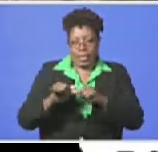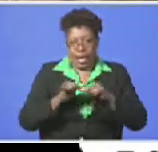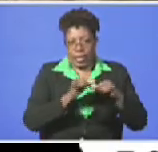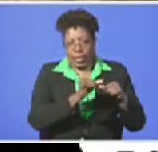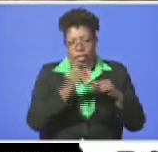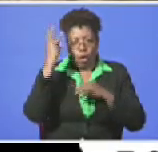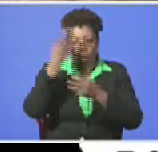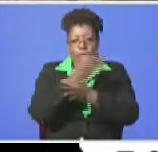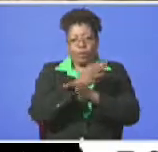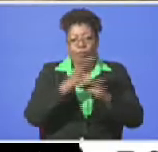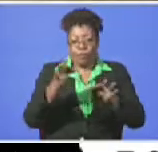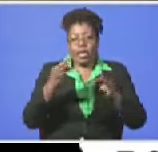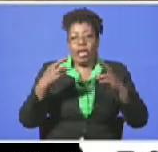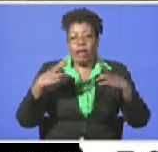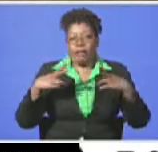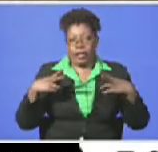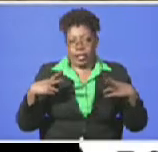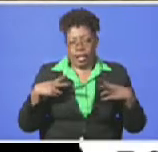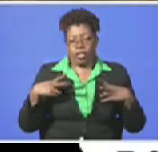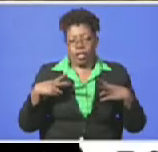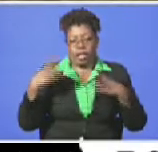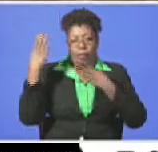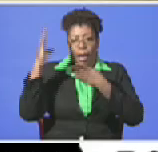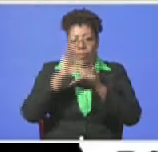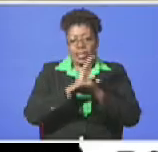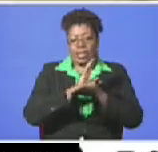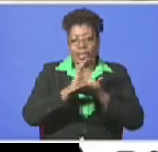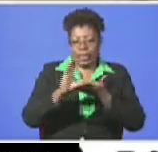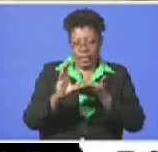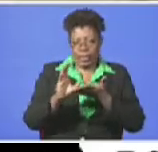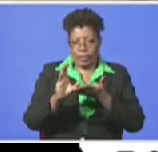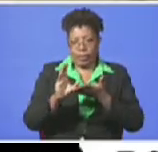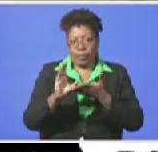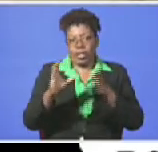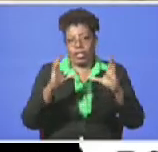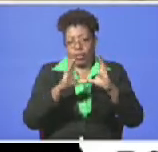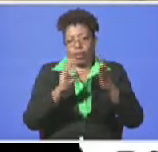worry-free vacation, and the Bahamas Clean and Pristine Certificate Program.